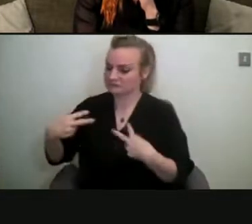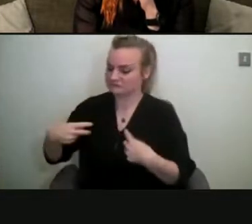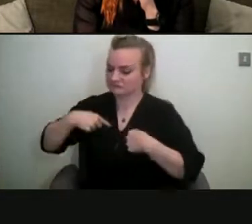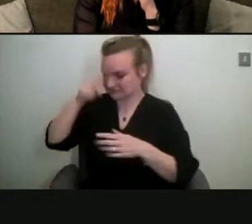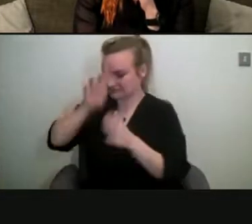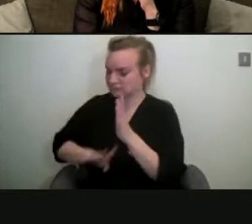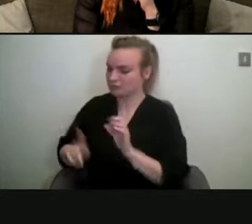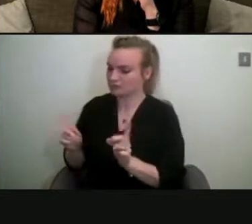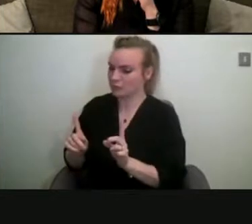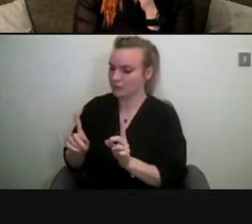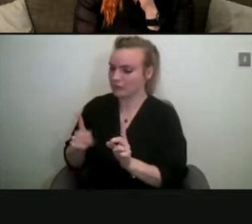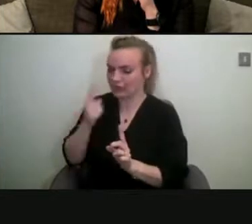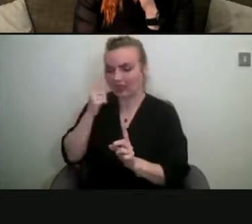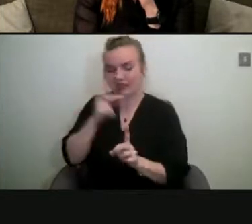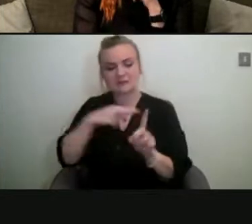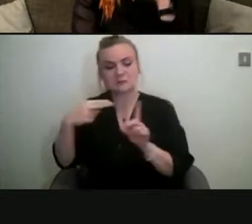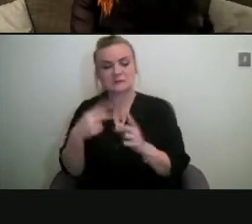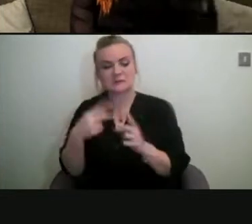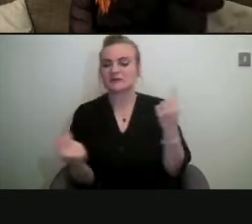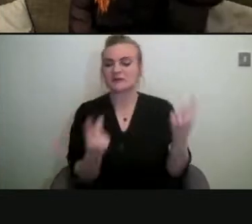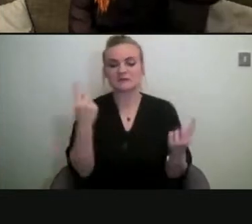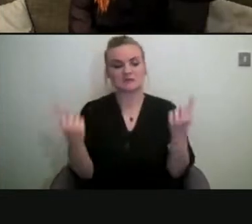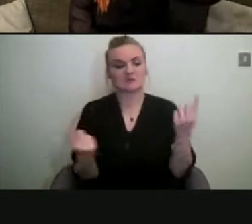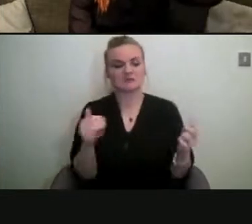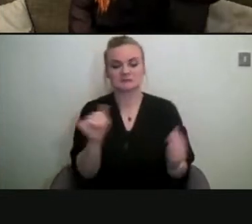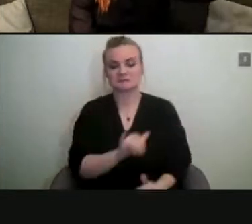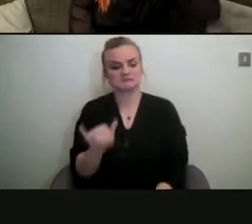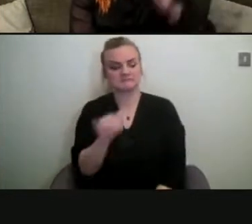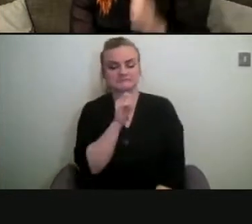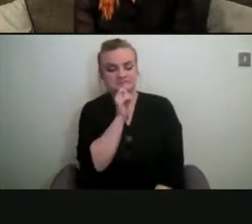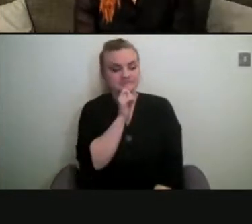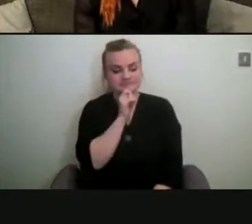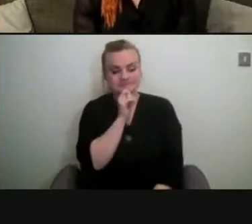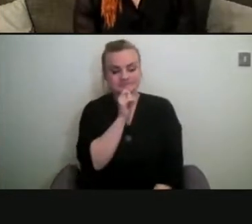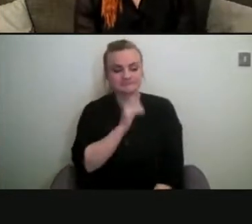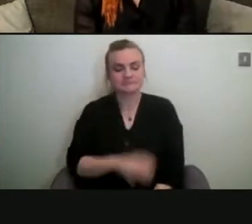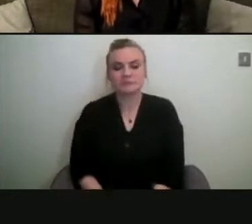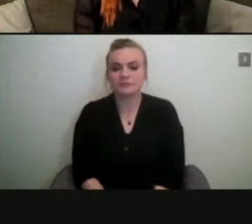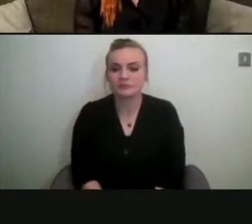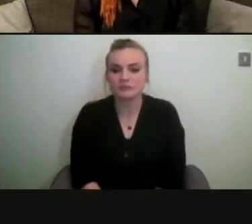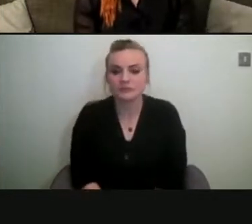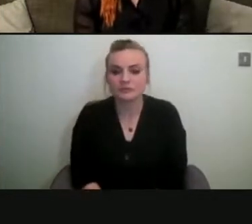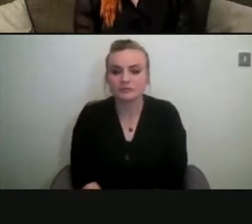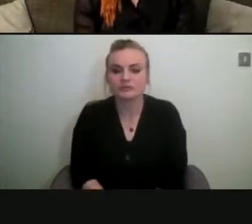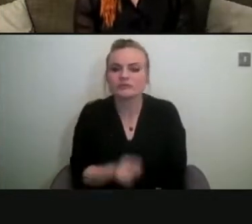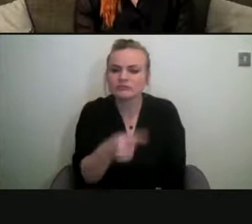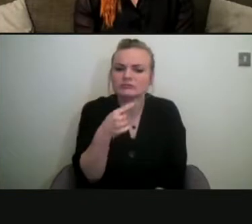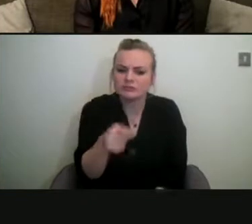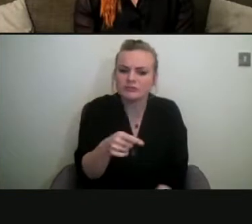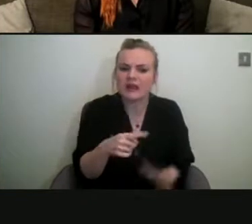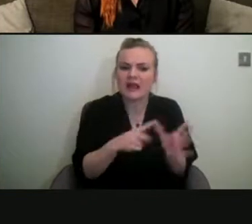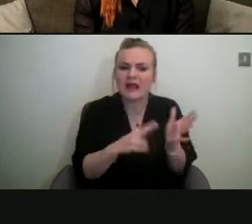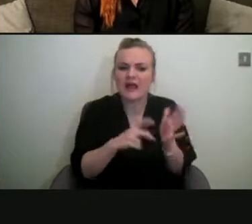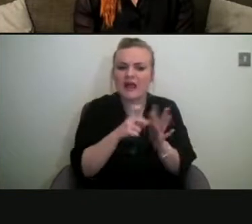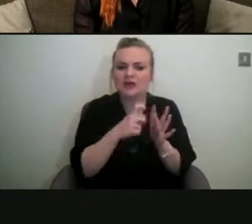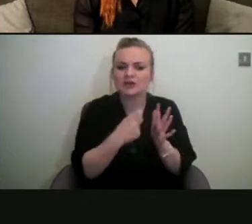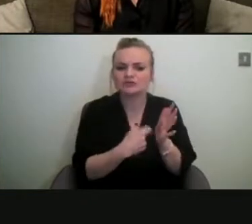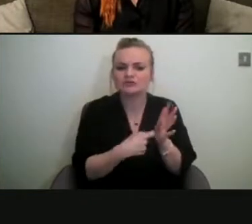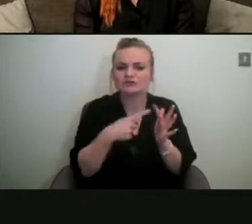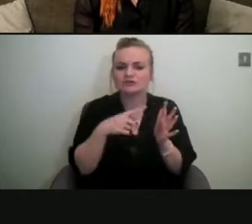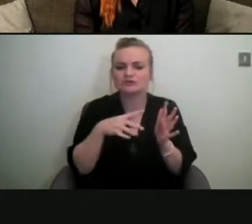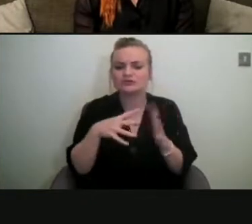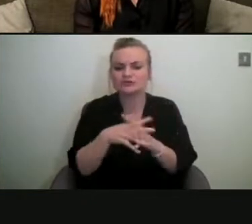two differing perspectives. But I think going back to Andrew's point,